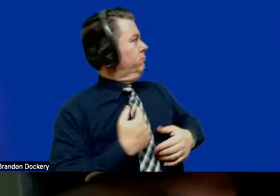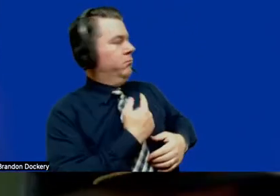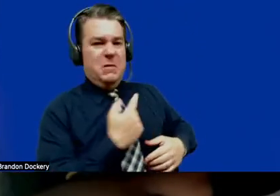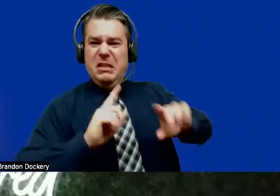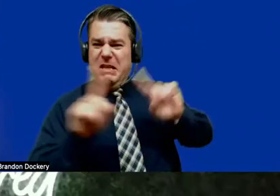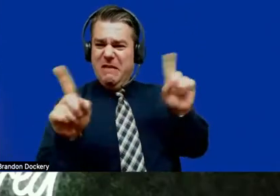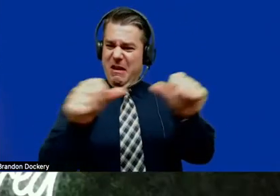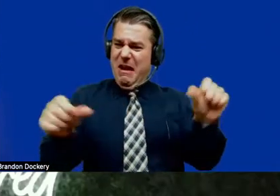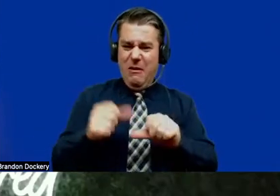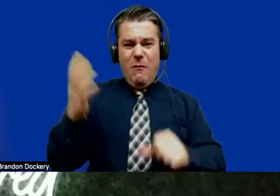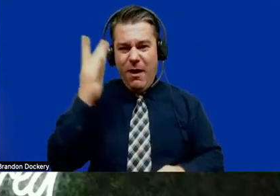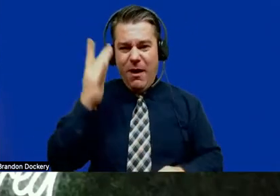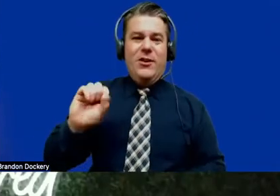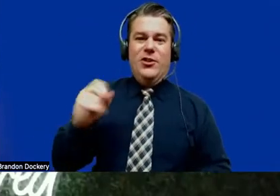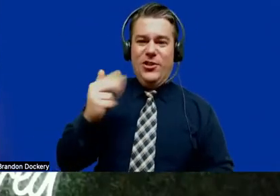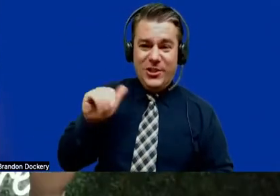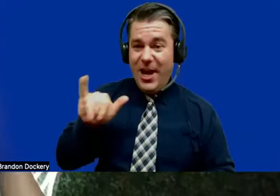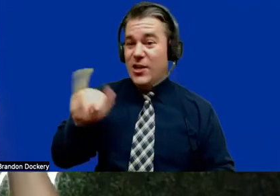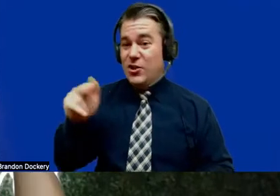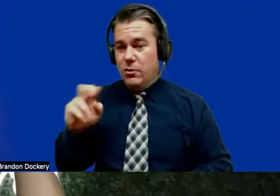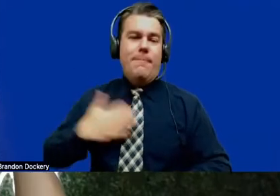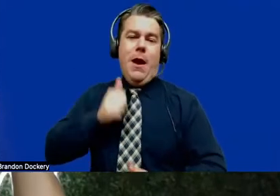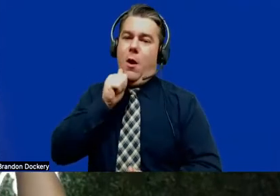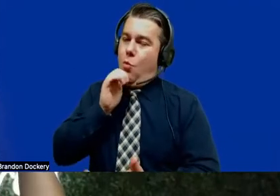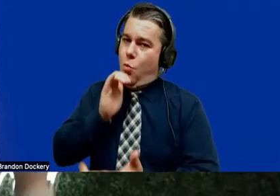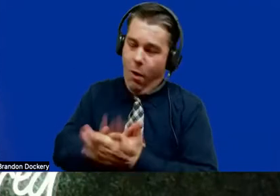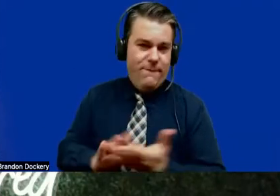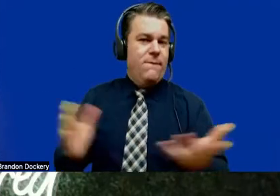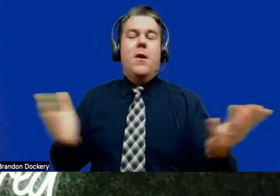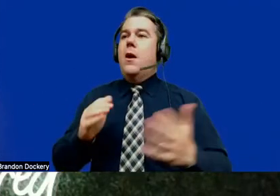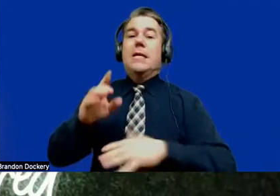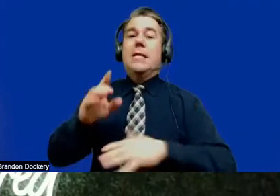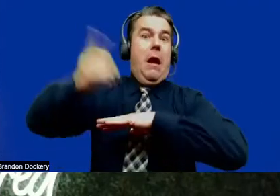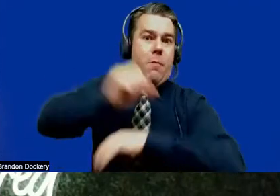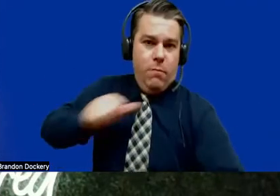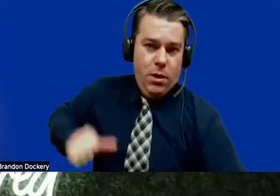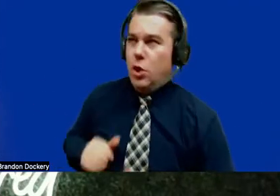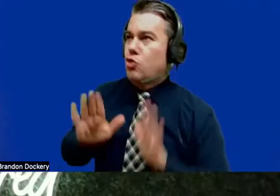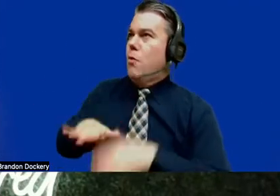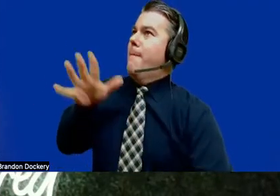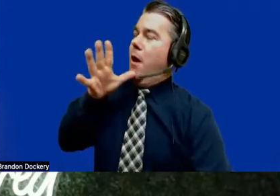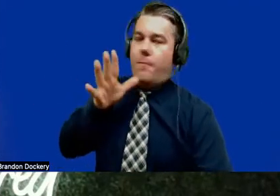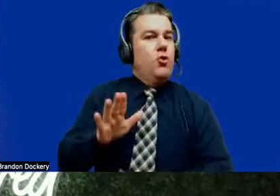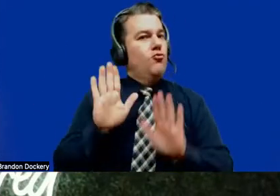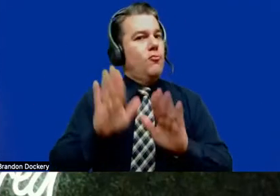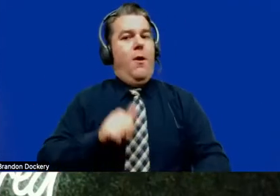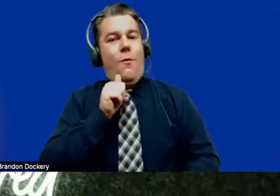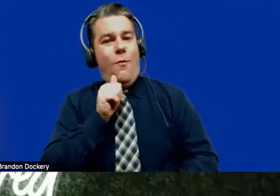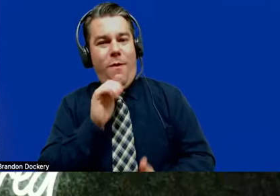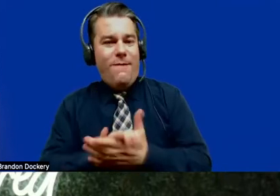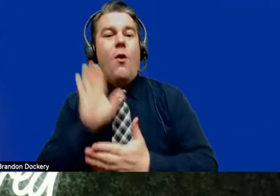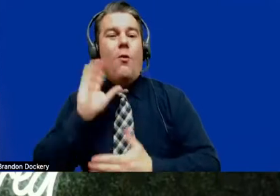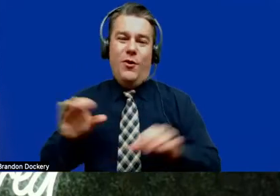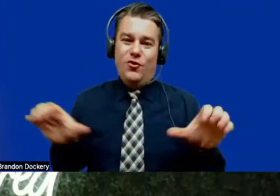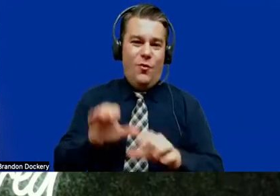Shay Jones, my wife, the Diamond Ambassador, amazing mom and phenomenal wife, is going to be doing a class, an online